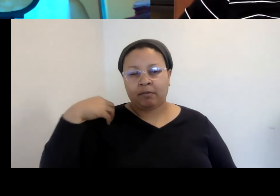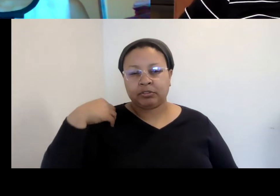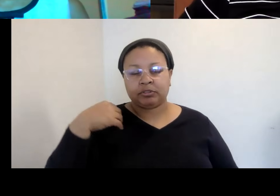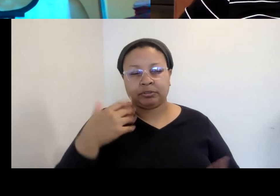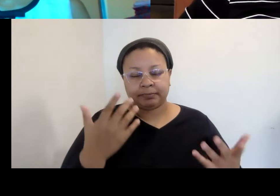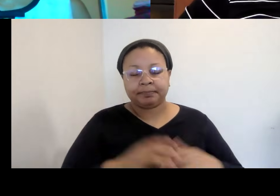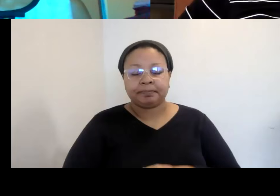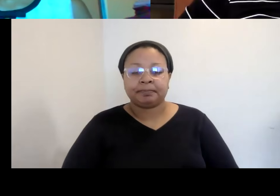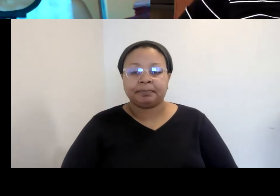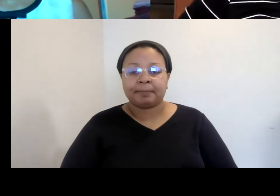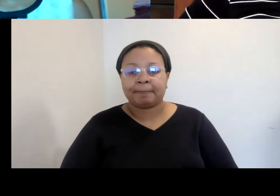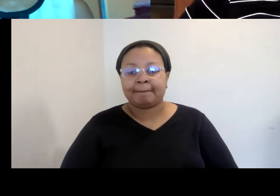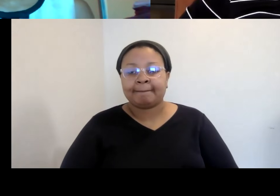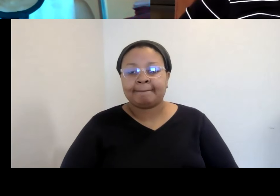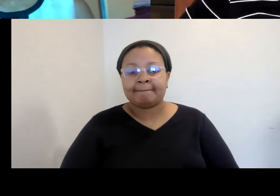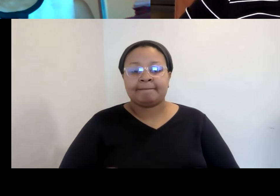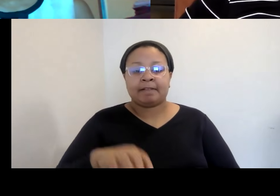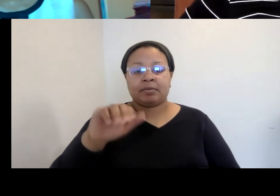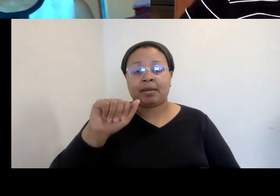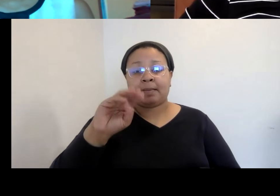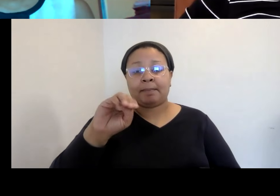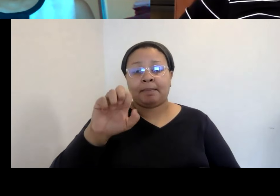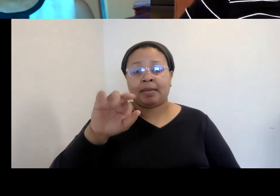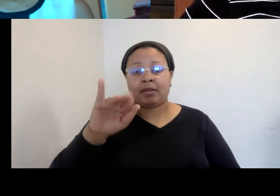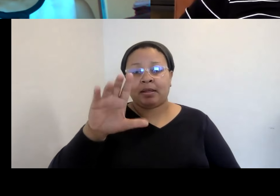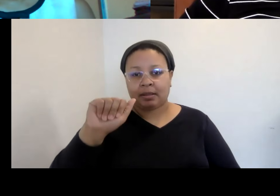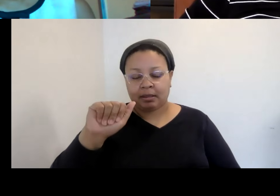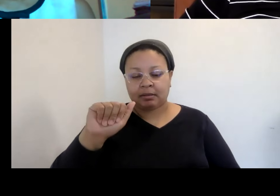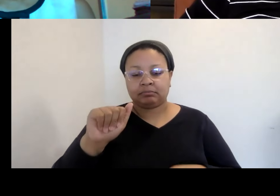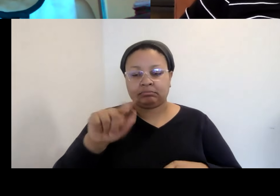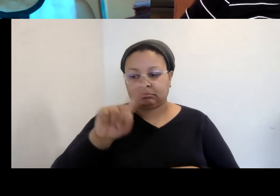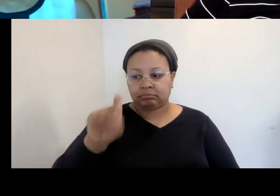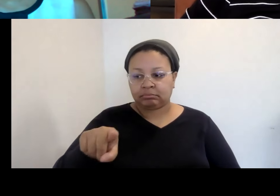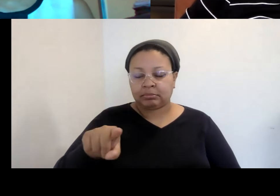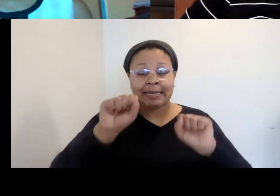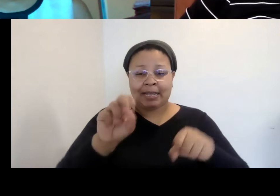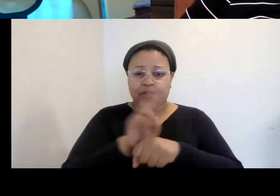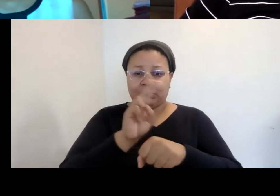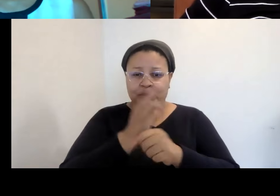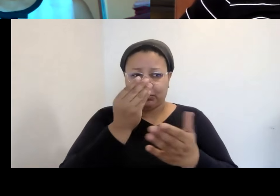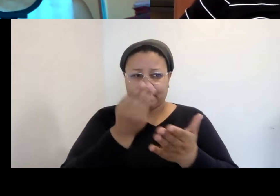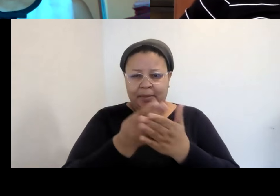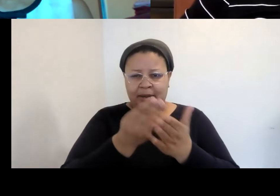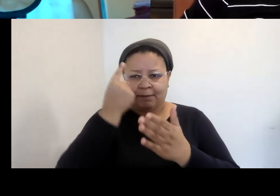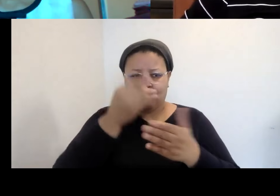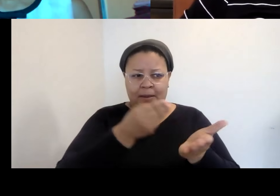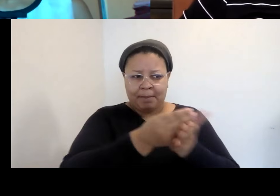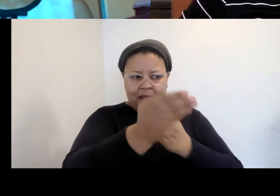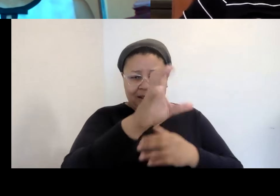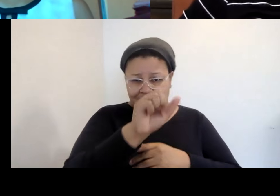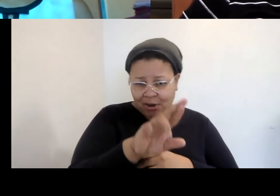This is from America Ross. Can the money from an ABLE account be used to purchase a car, and will it be counted against